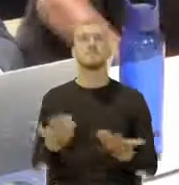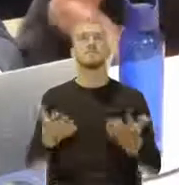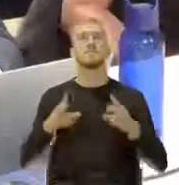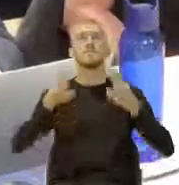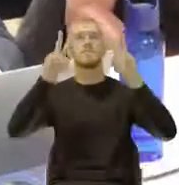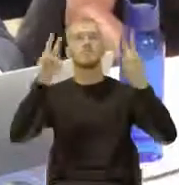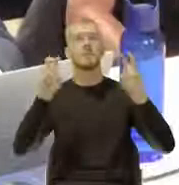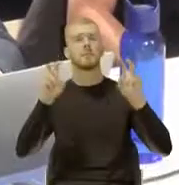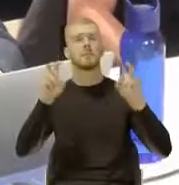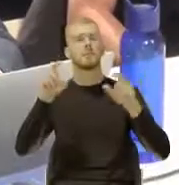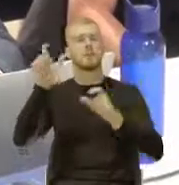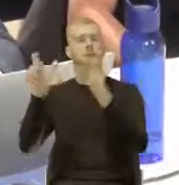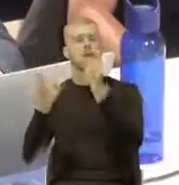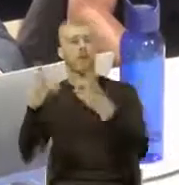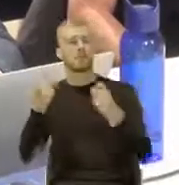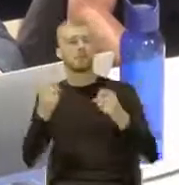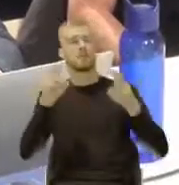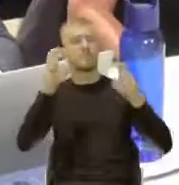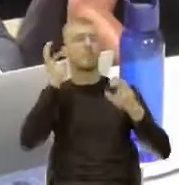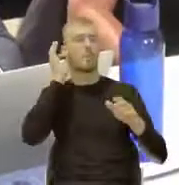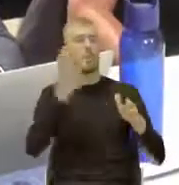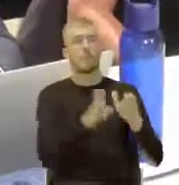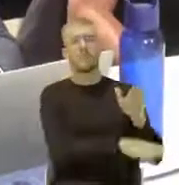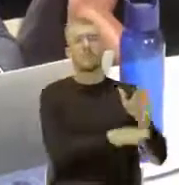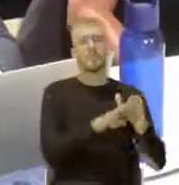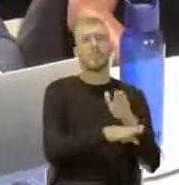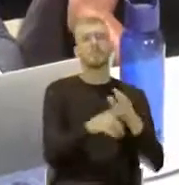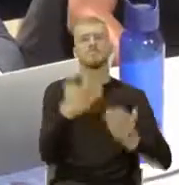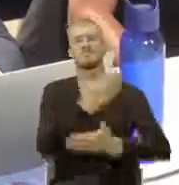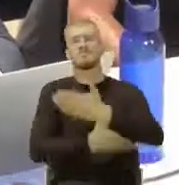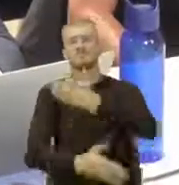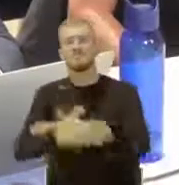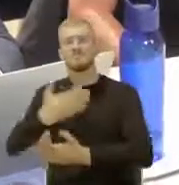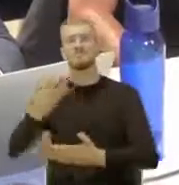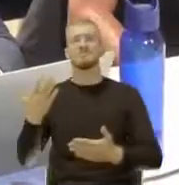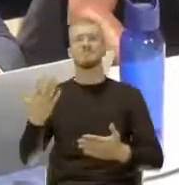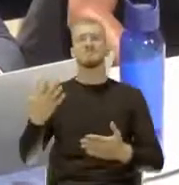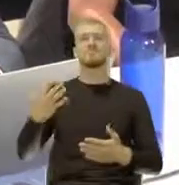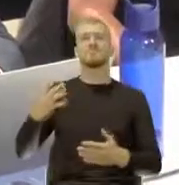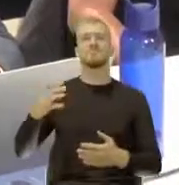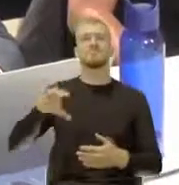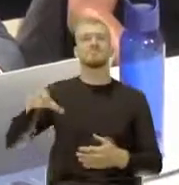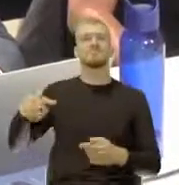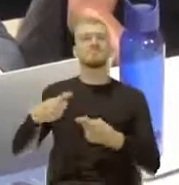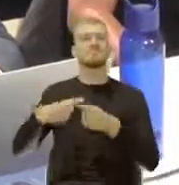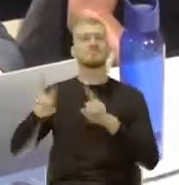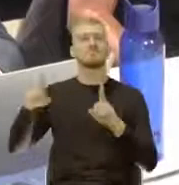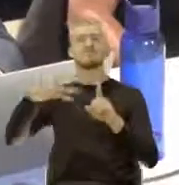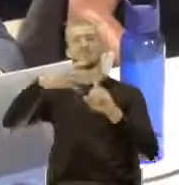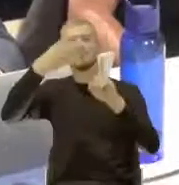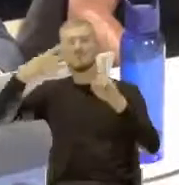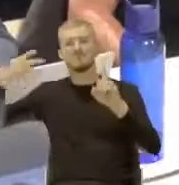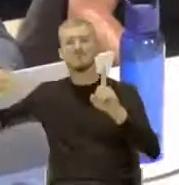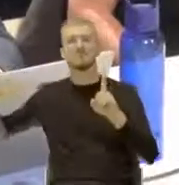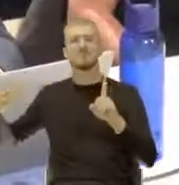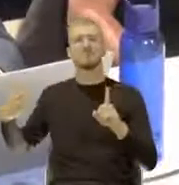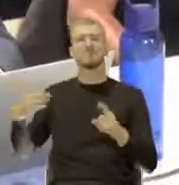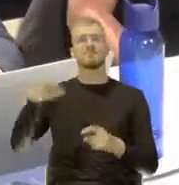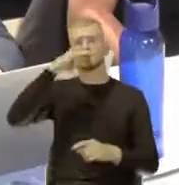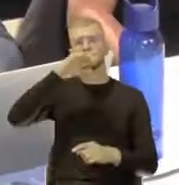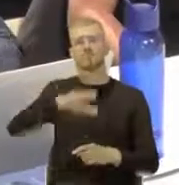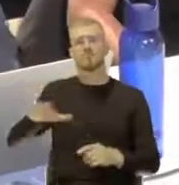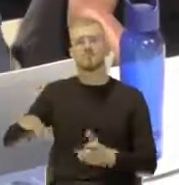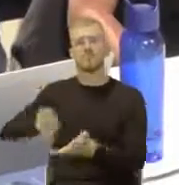plus community, indigenous populations, displaced persons, and ethnic and religious